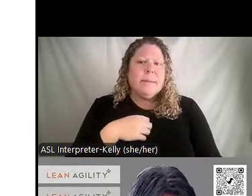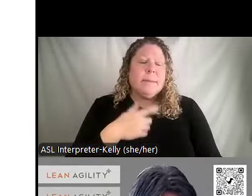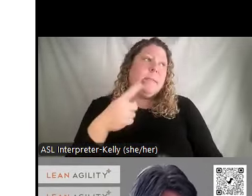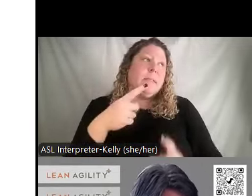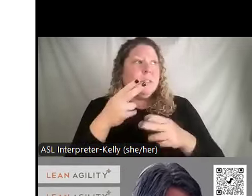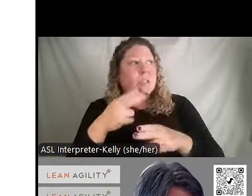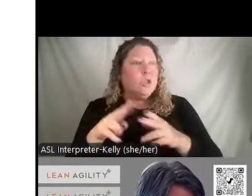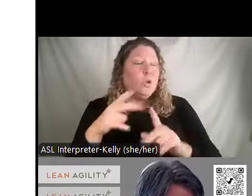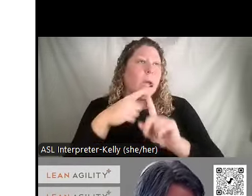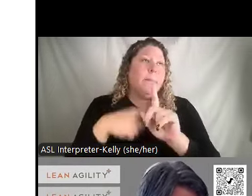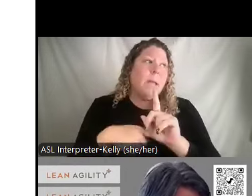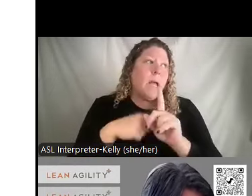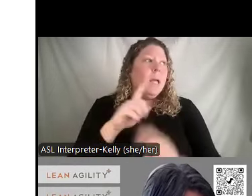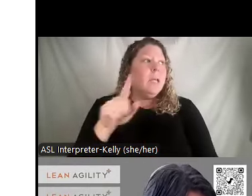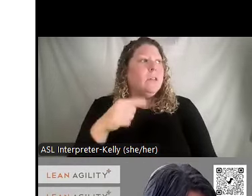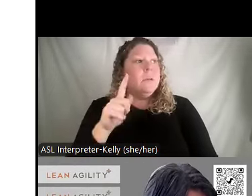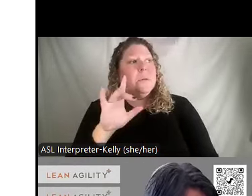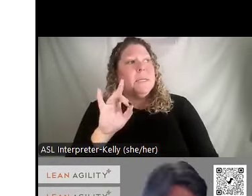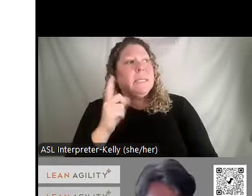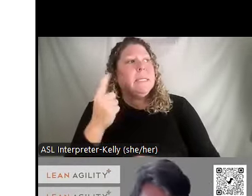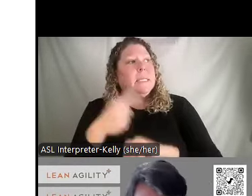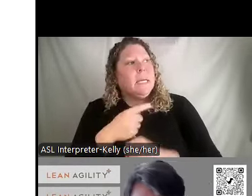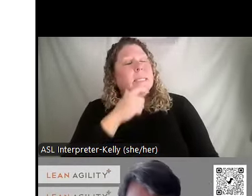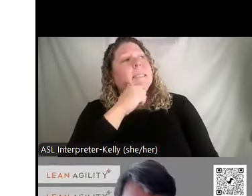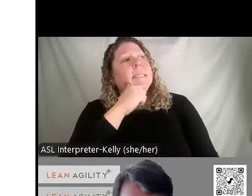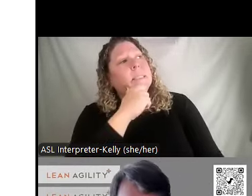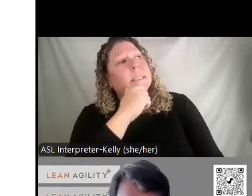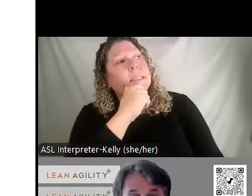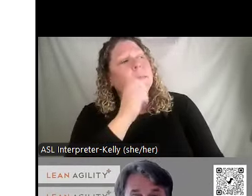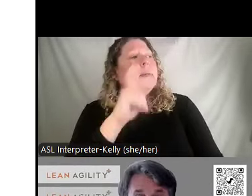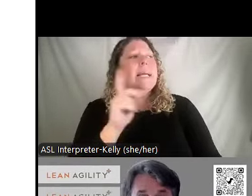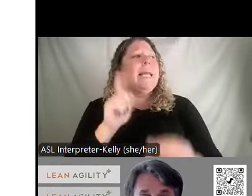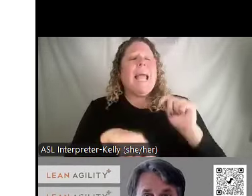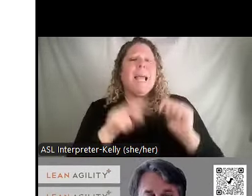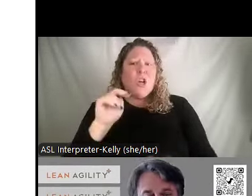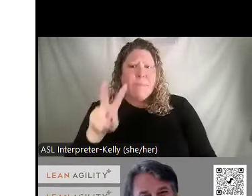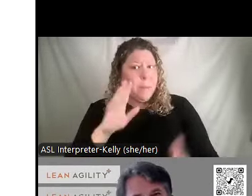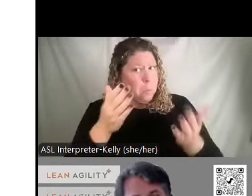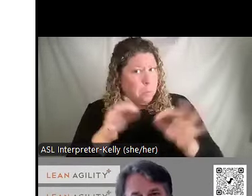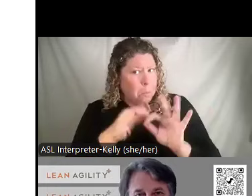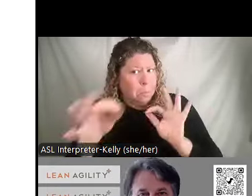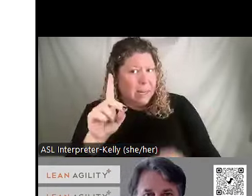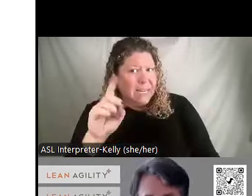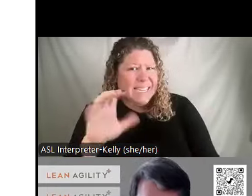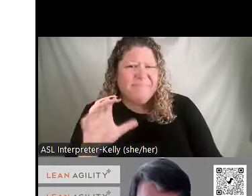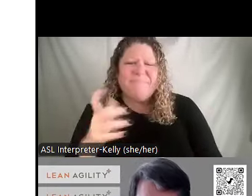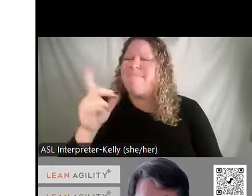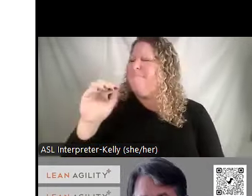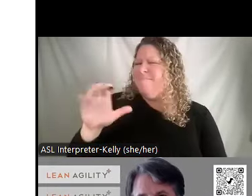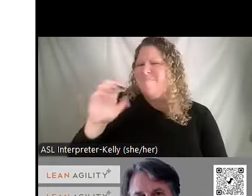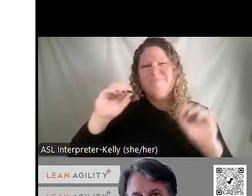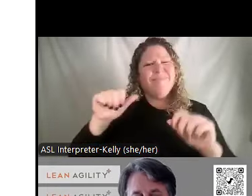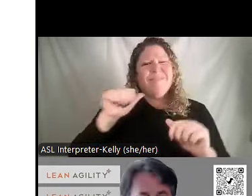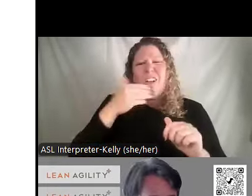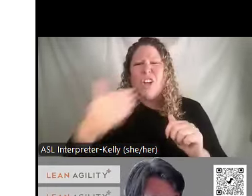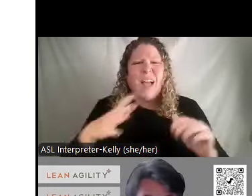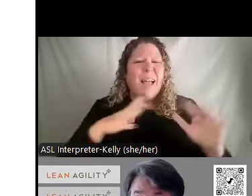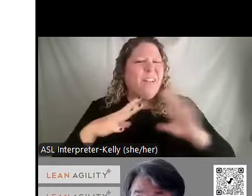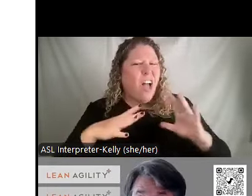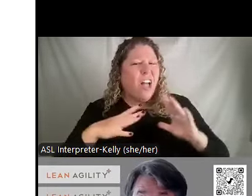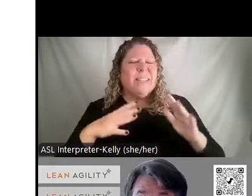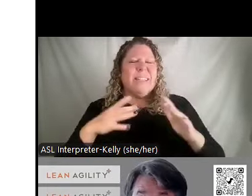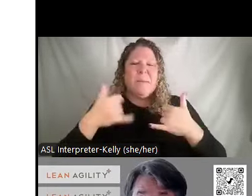for one. That's a bit of a problem, right? A short month. So we can't do November. What about December? Well, December's no good. We got the holiday parties. And then how